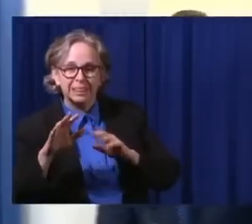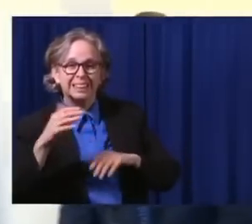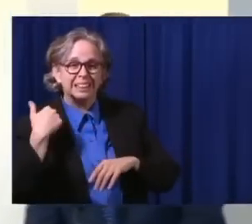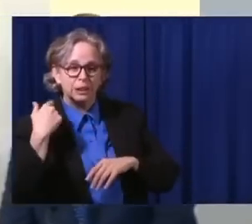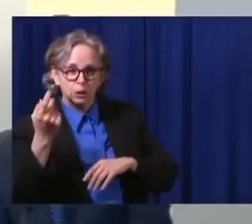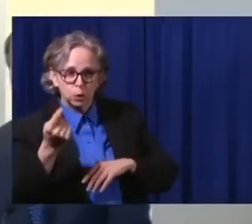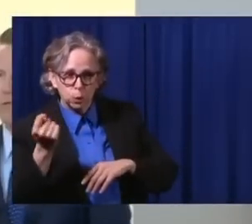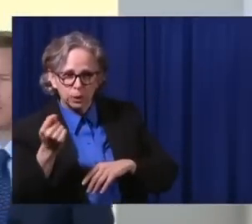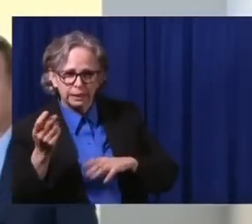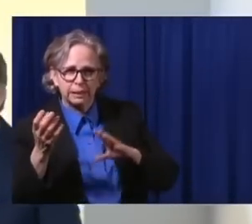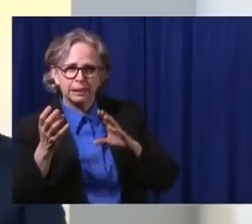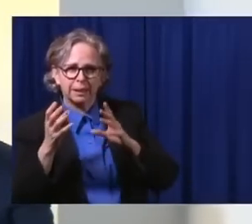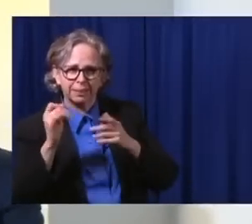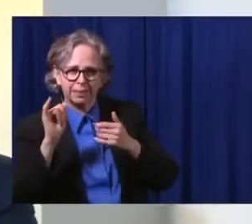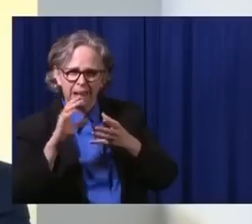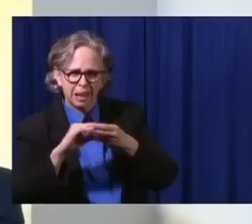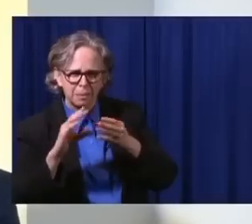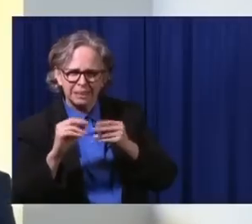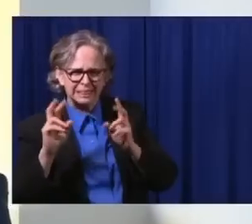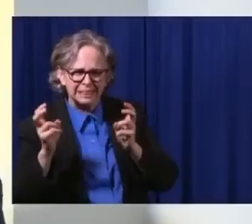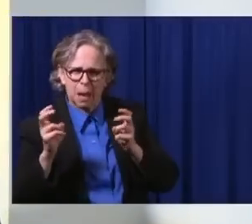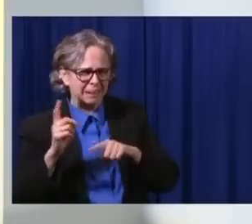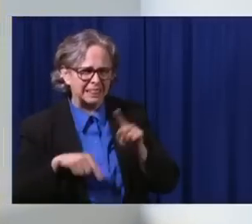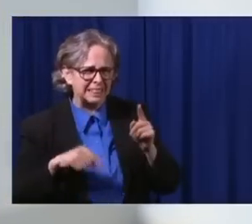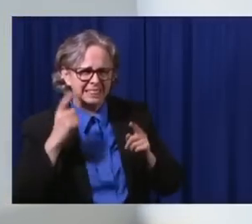but I don't know what the topic is. We couldn't hear that.